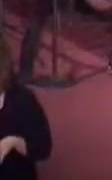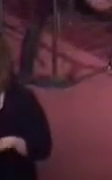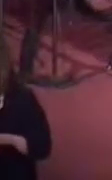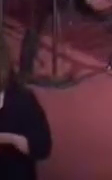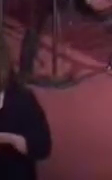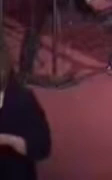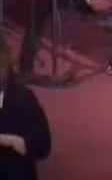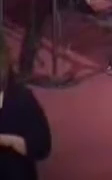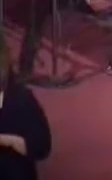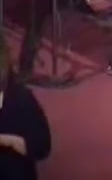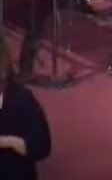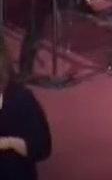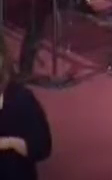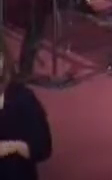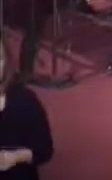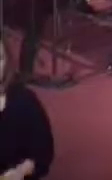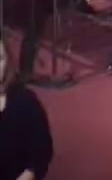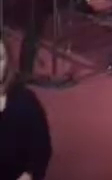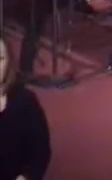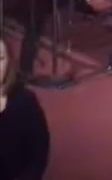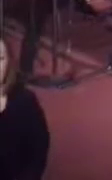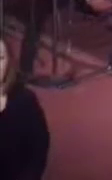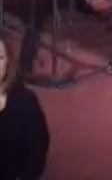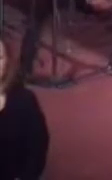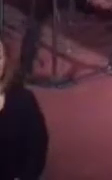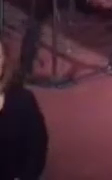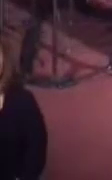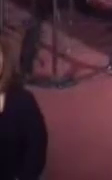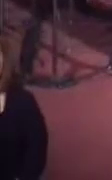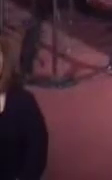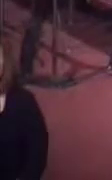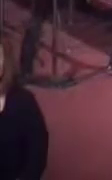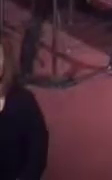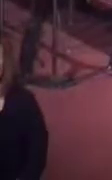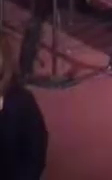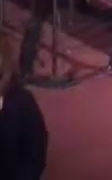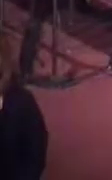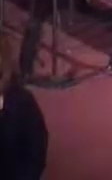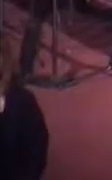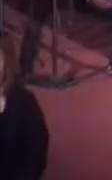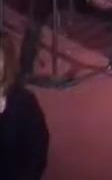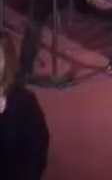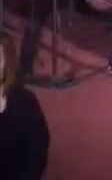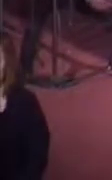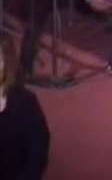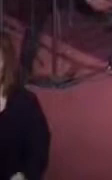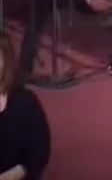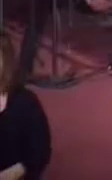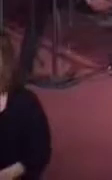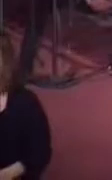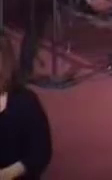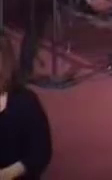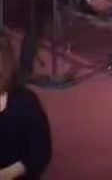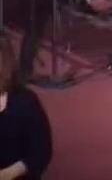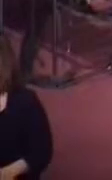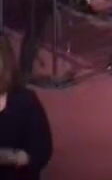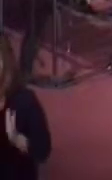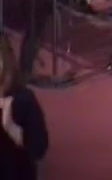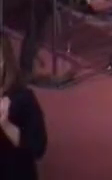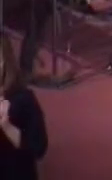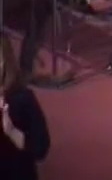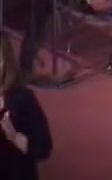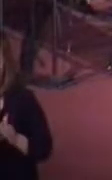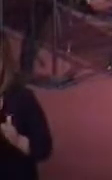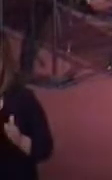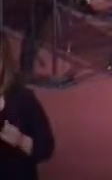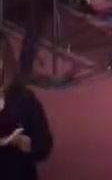verse 8, now, O king, establish the injunction and sign the document so that it may not be changed. This was Persian law. Once a document was signed by the